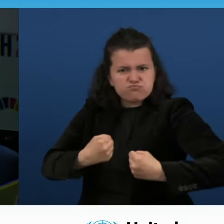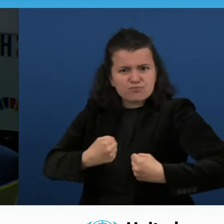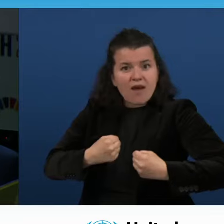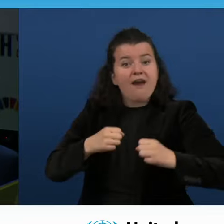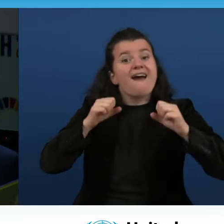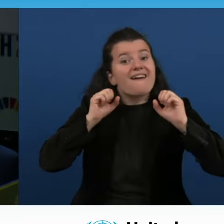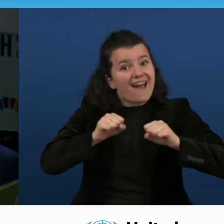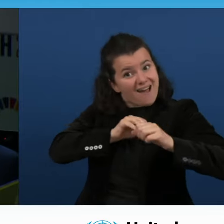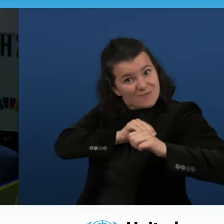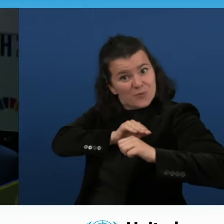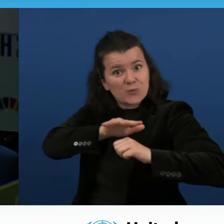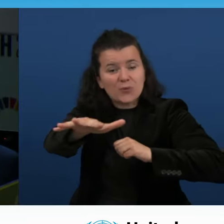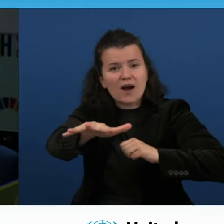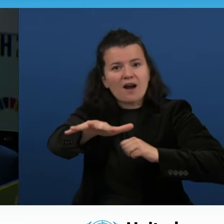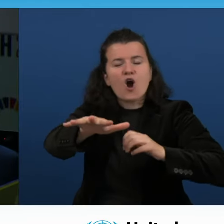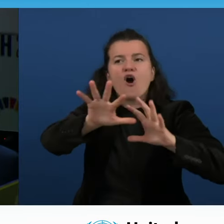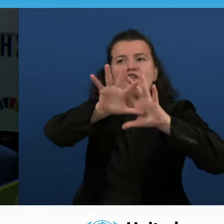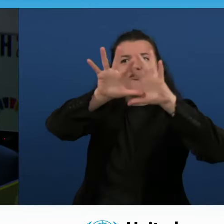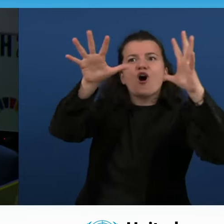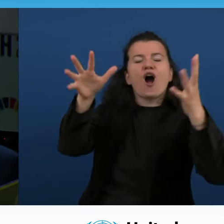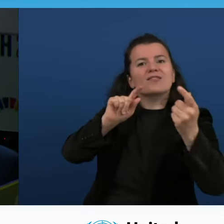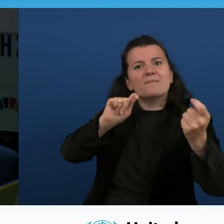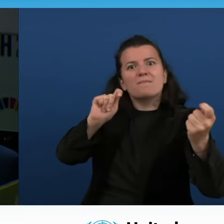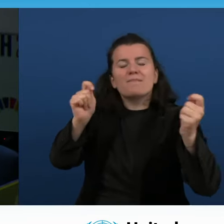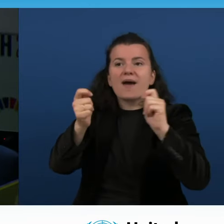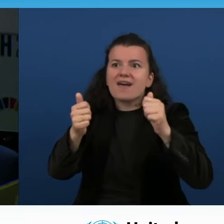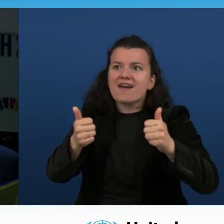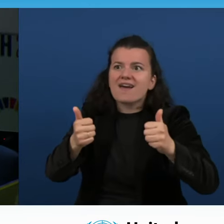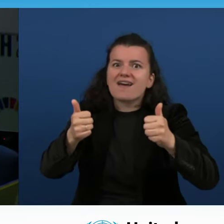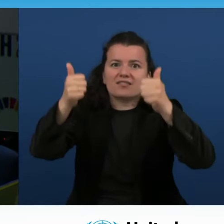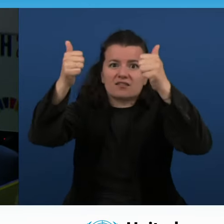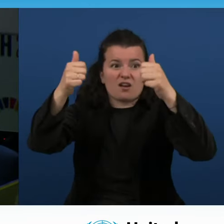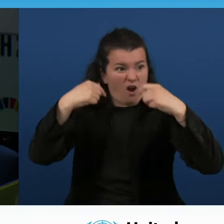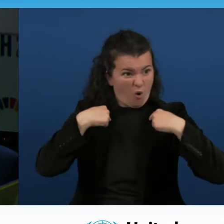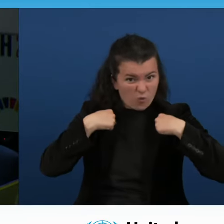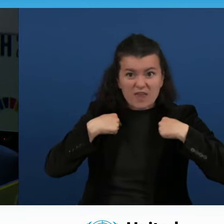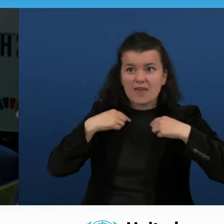it. And let this be our message, our mission, and our legacy.